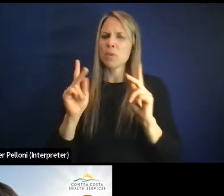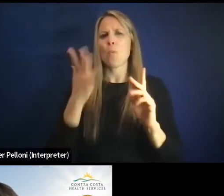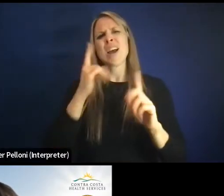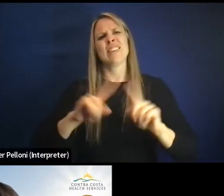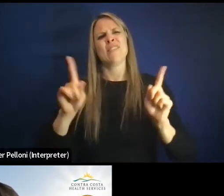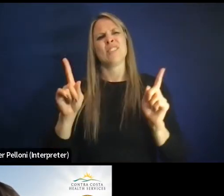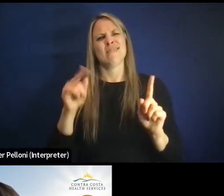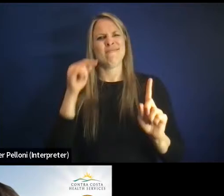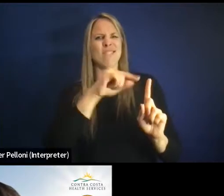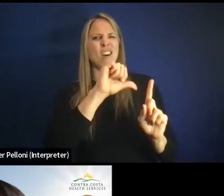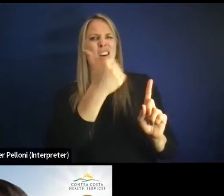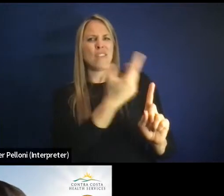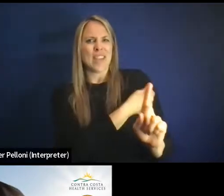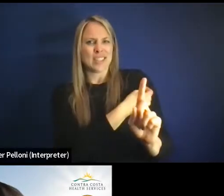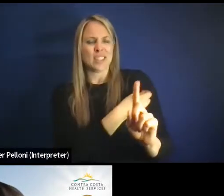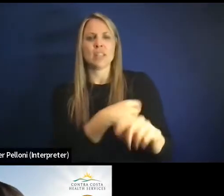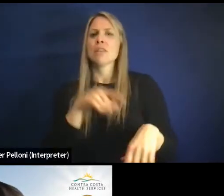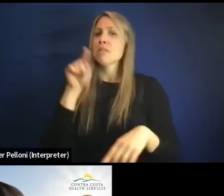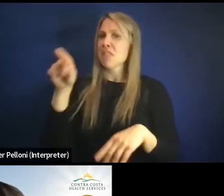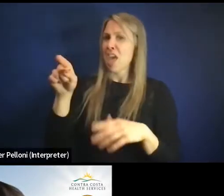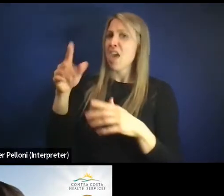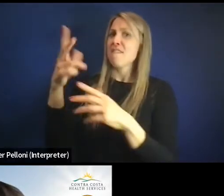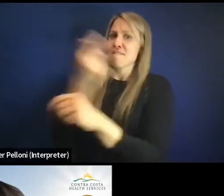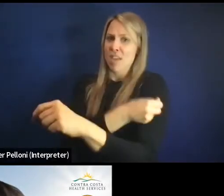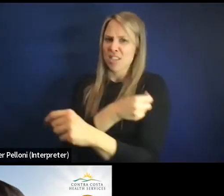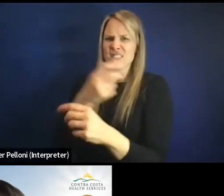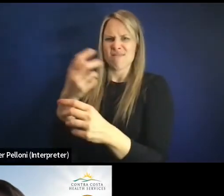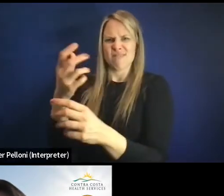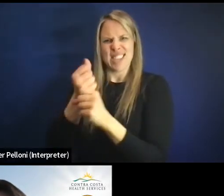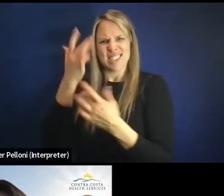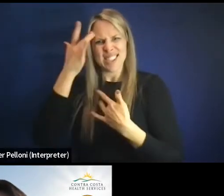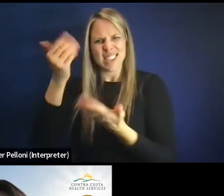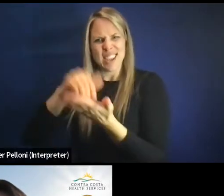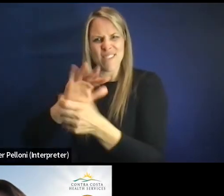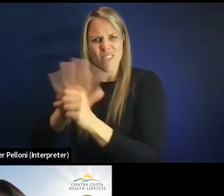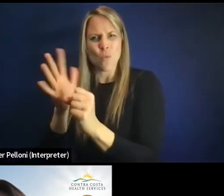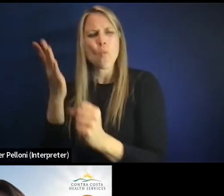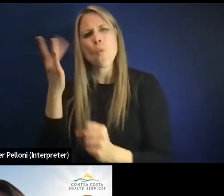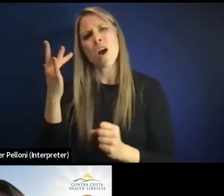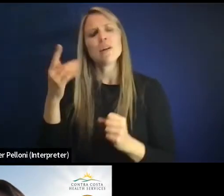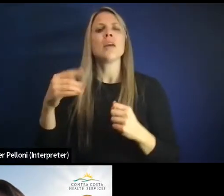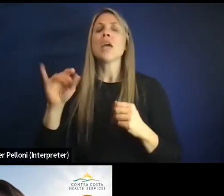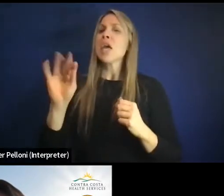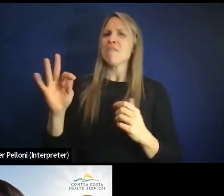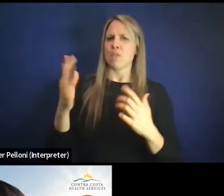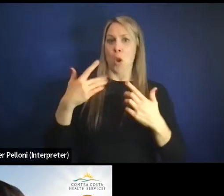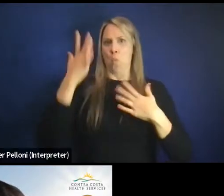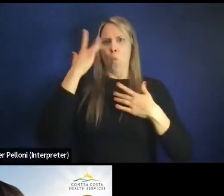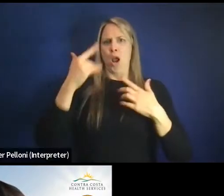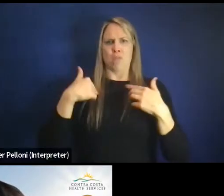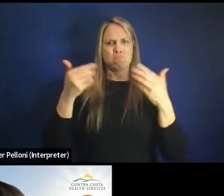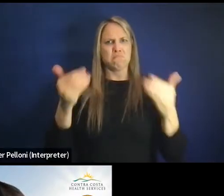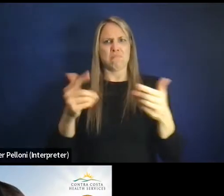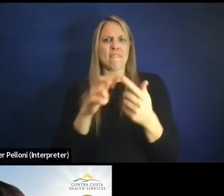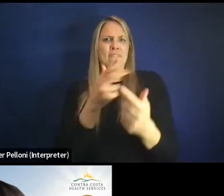getting COVID even after they've been vaccinated? And why should they still get vaccinated if there's a chance that they could still get